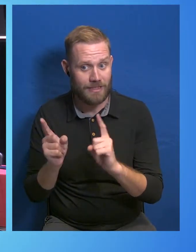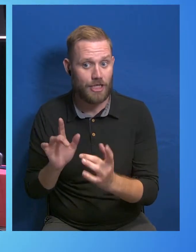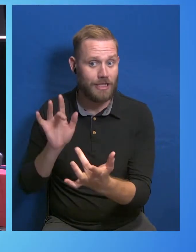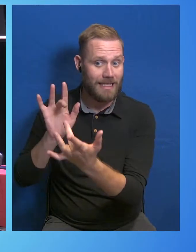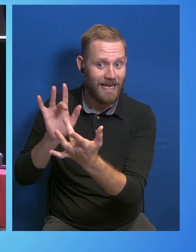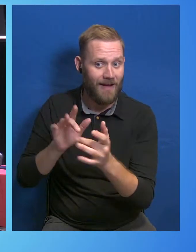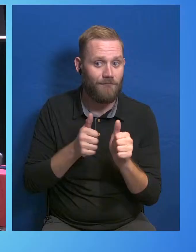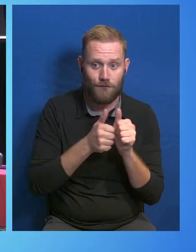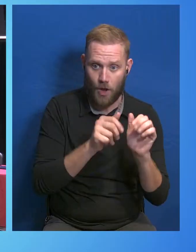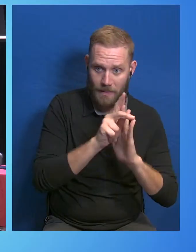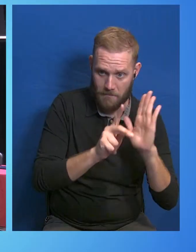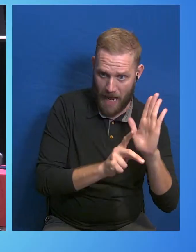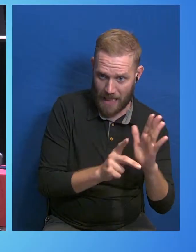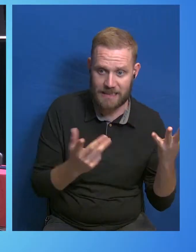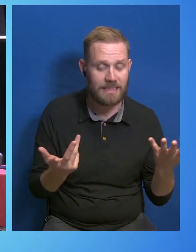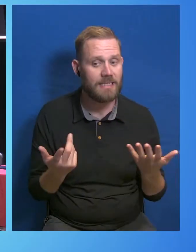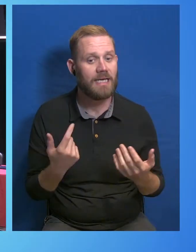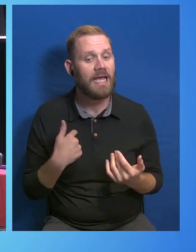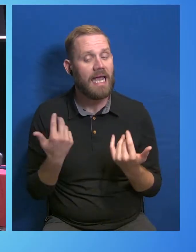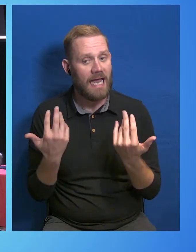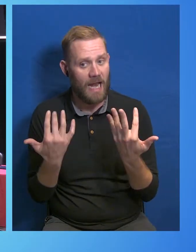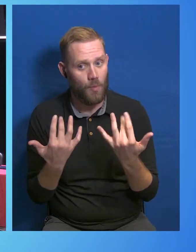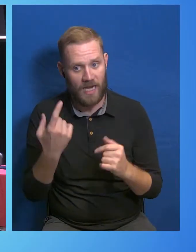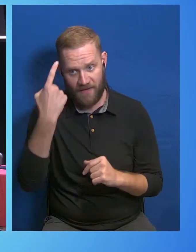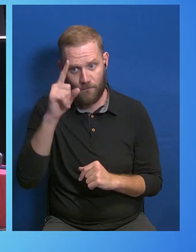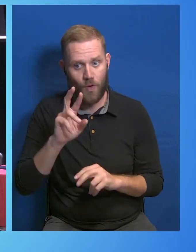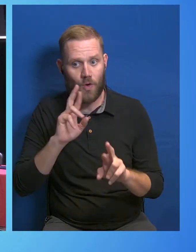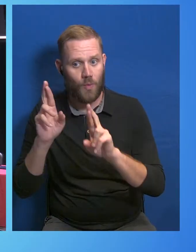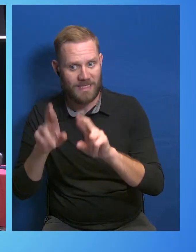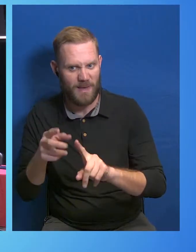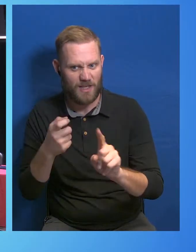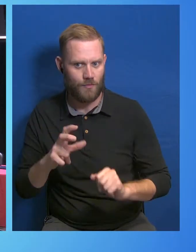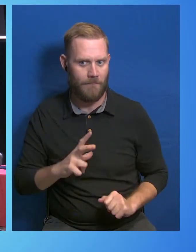to the policy, and I am awaiting a response.